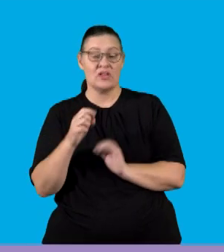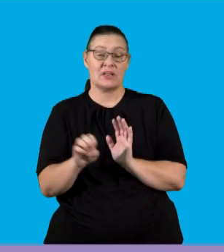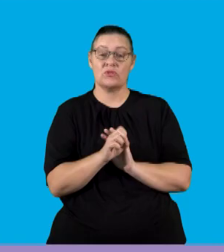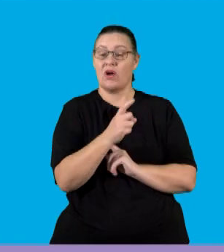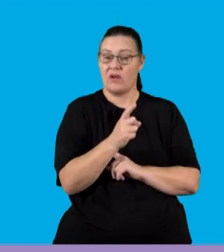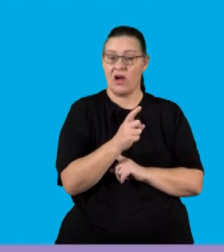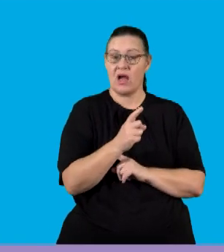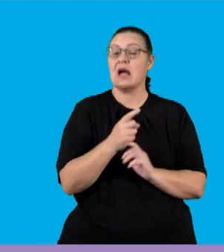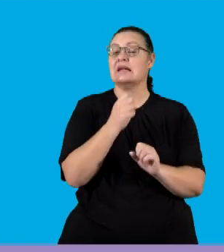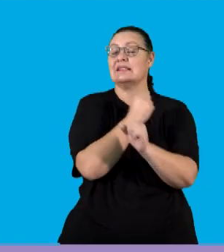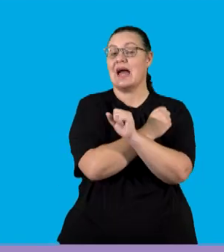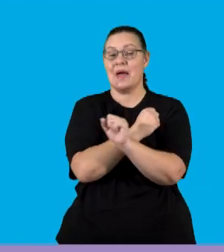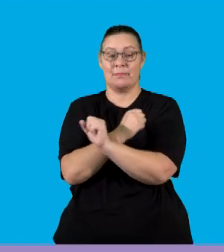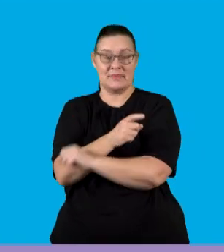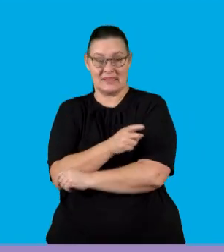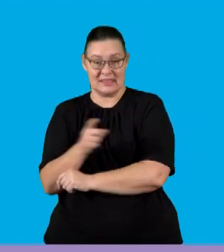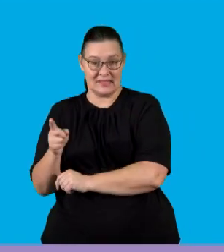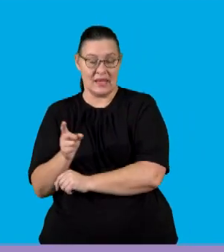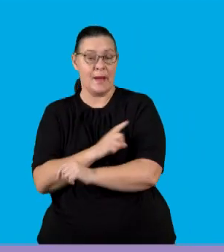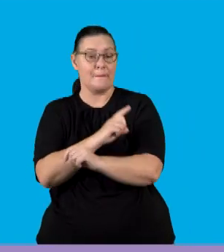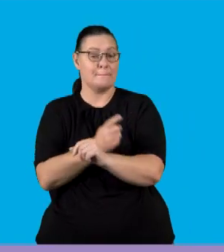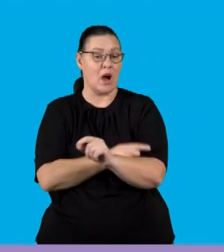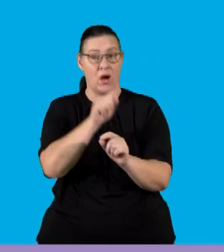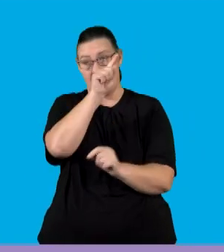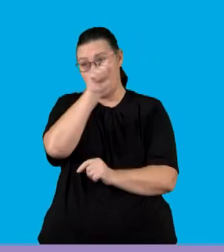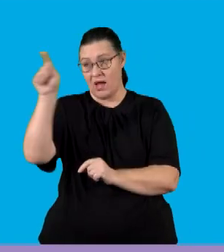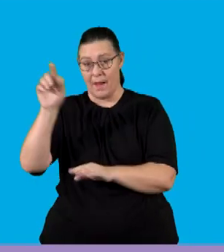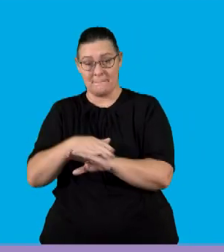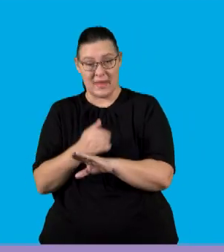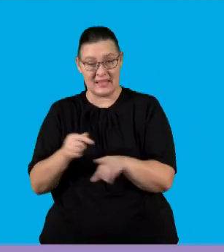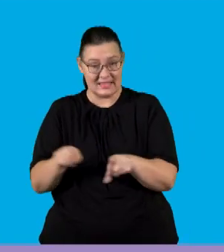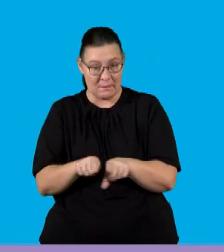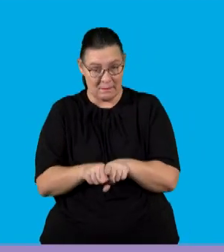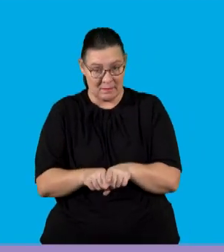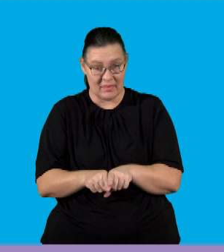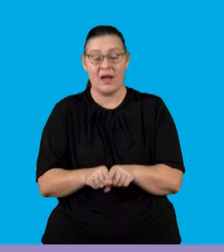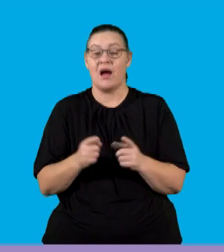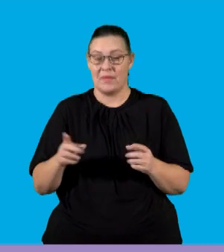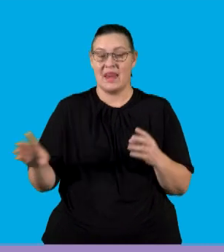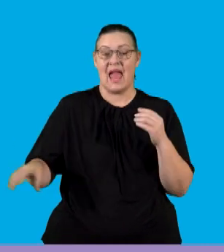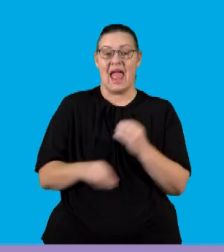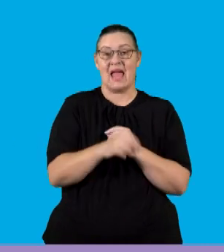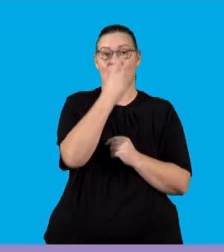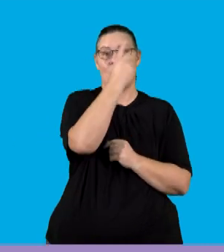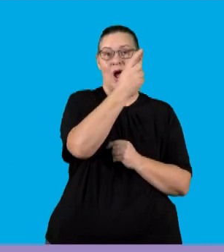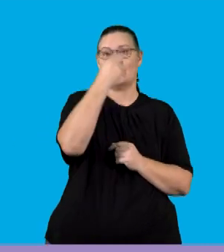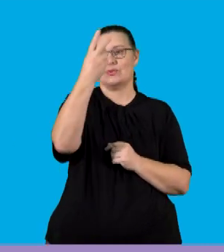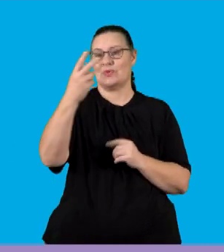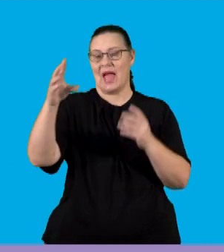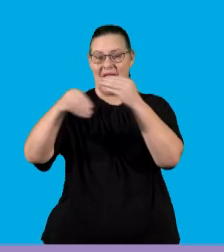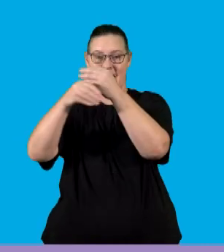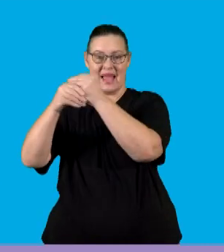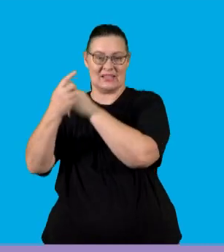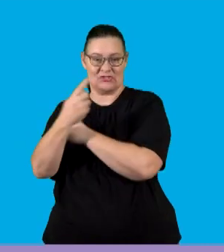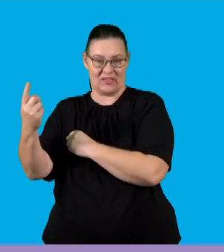us multiplying powers that have the same base? That means we can add those exponents. So